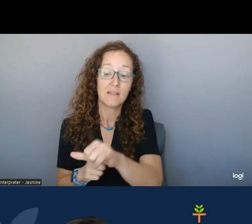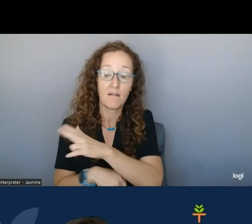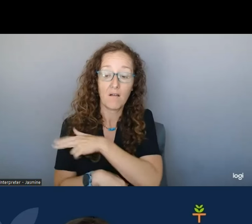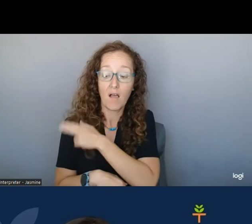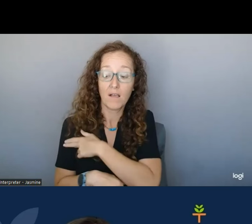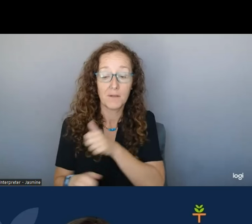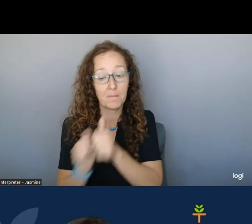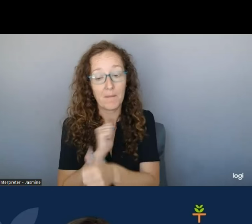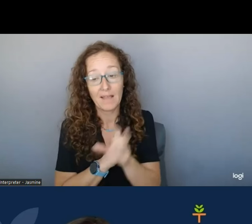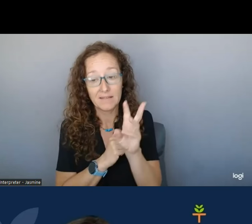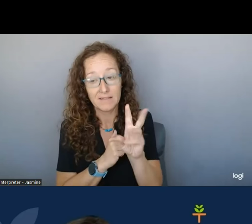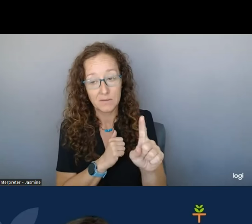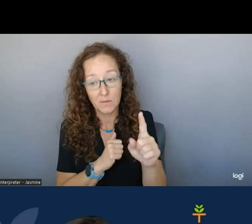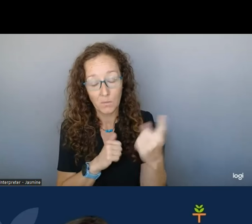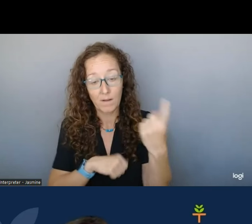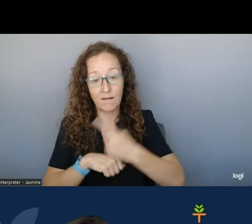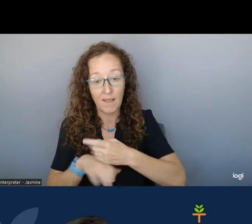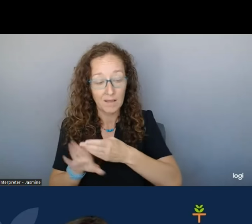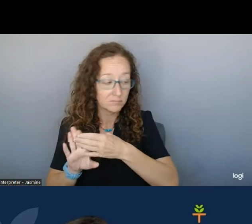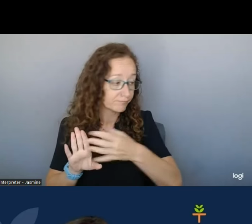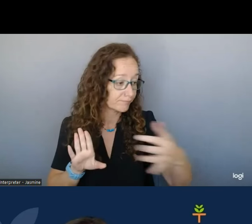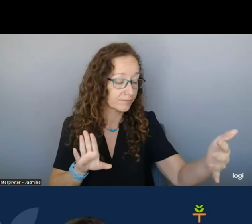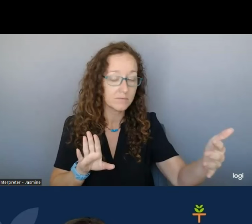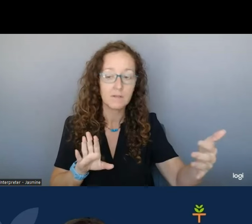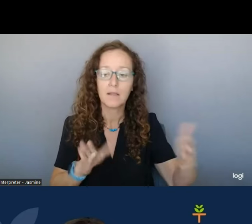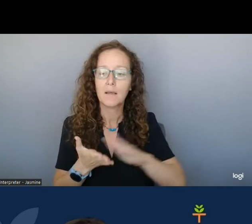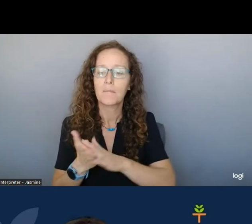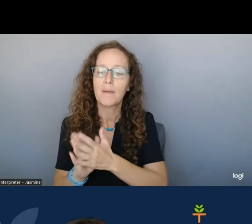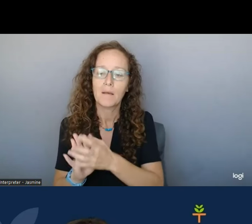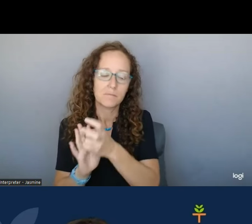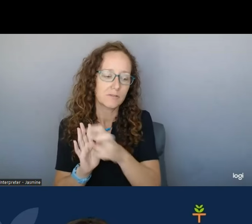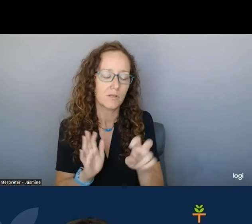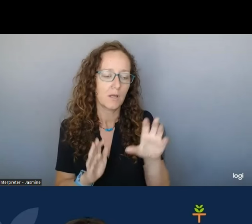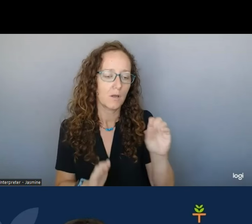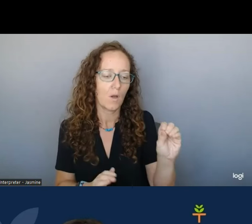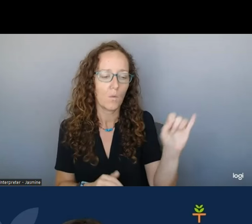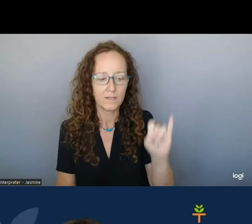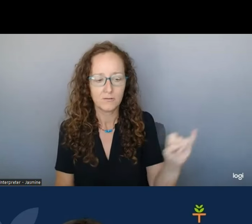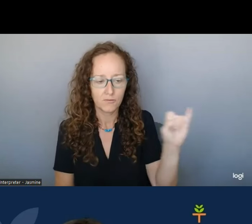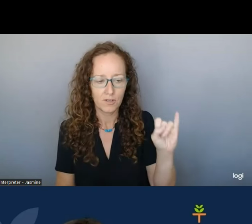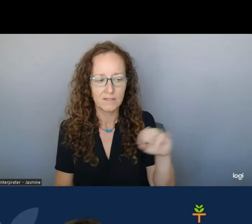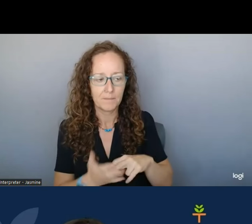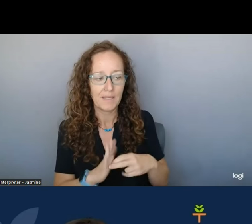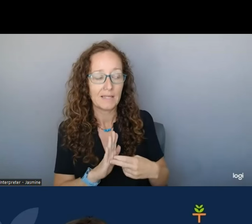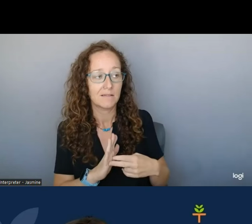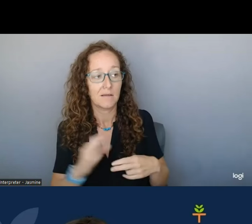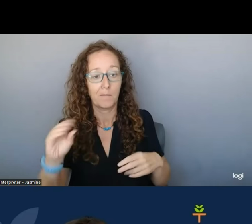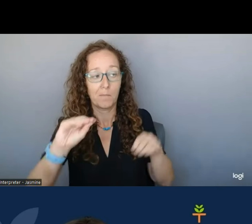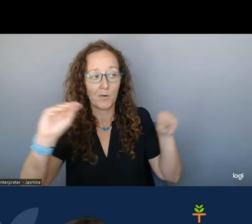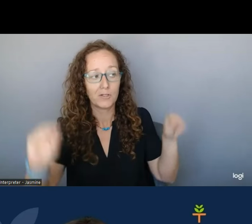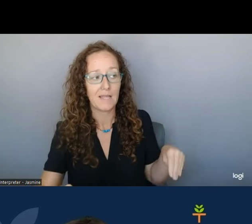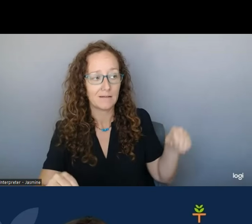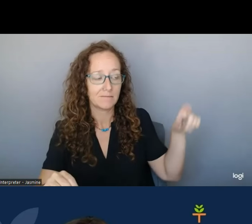cost sharing switches to a coinsurance, as you can see there, and then days 91 through 150 is also